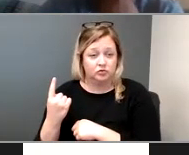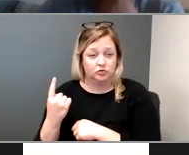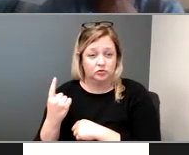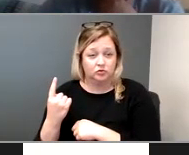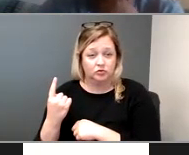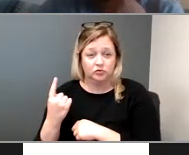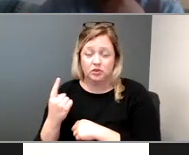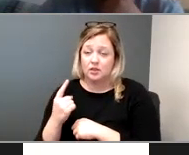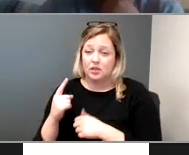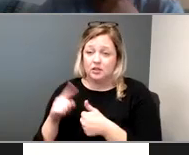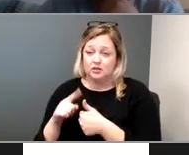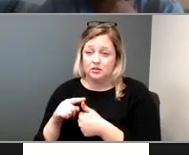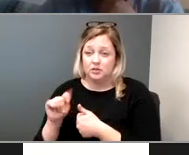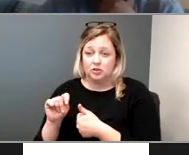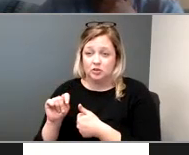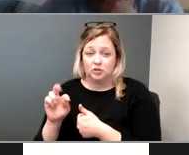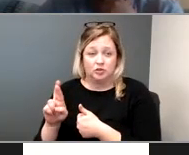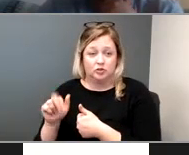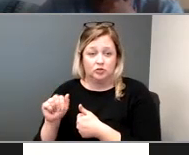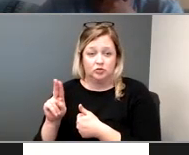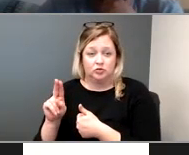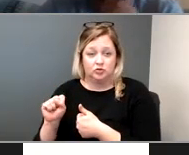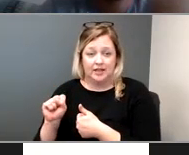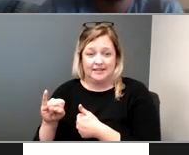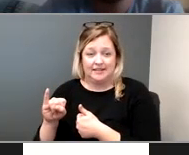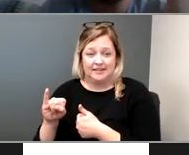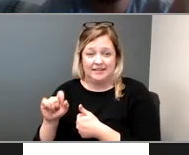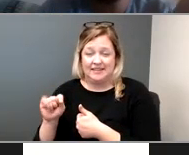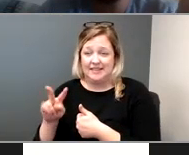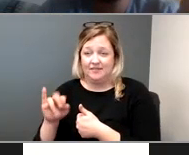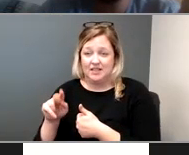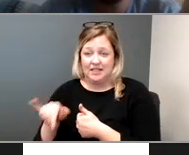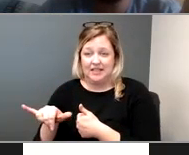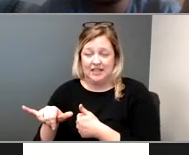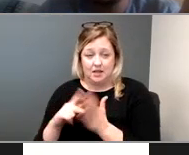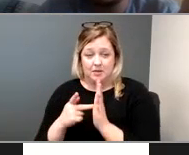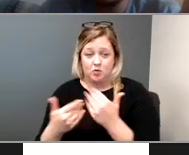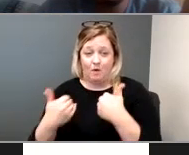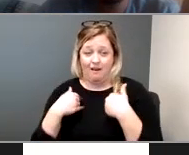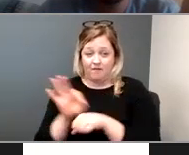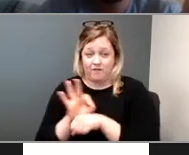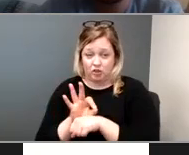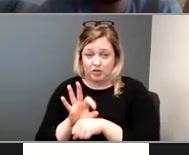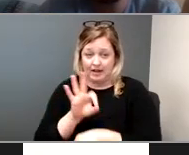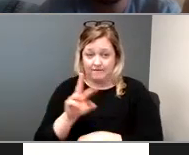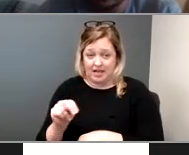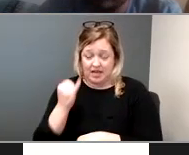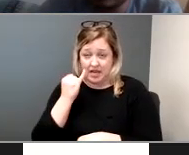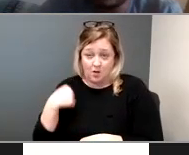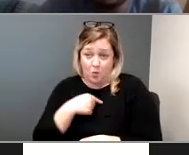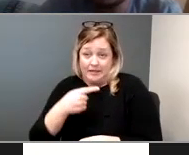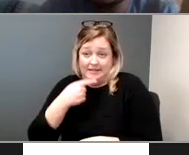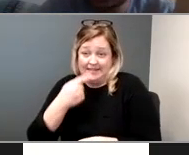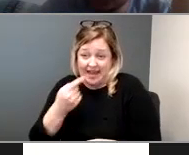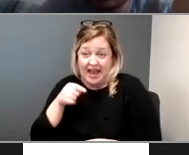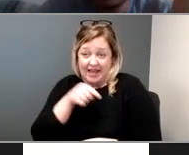transitivity. So transitivity means that we have a function fn, and we claim that it is theta of g of n, and we have